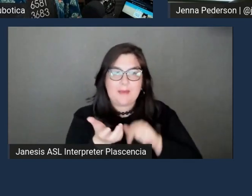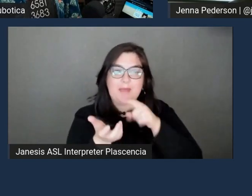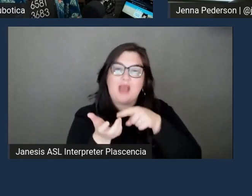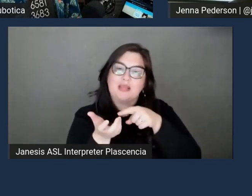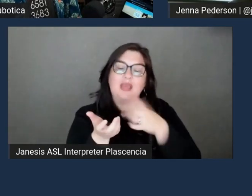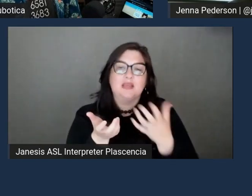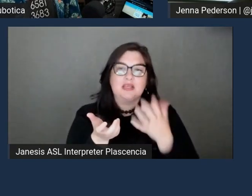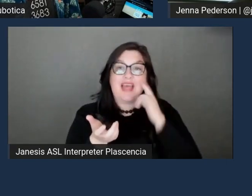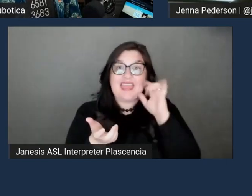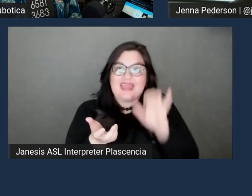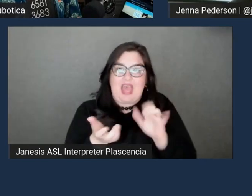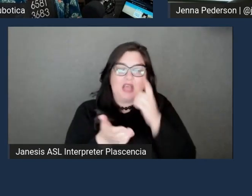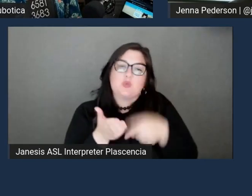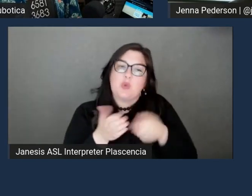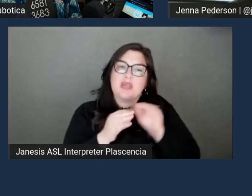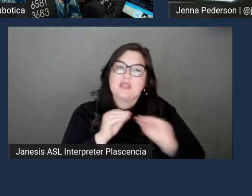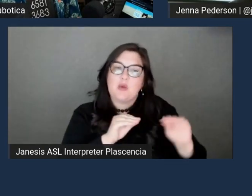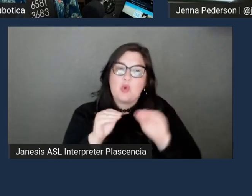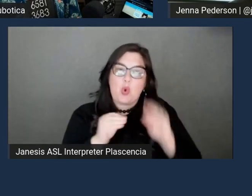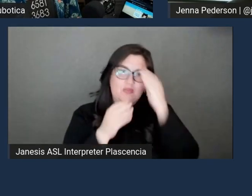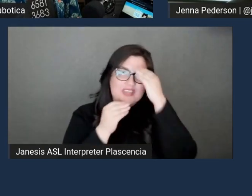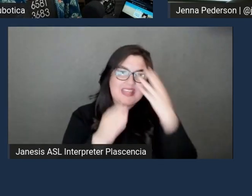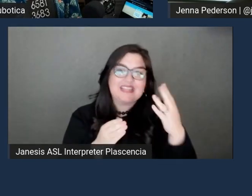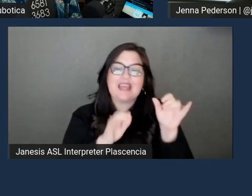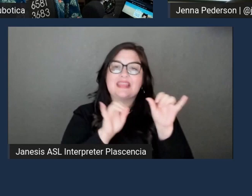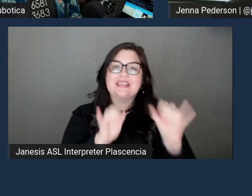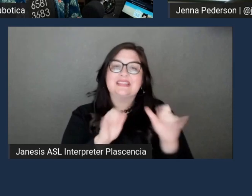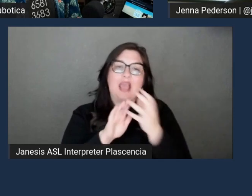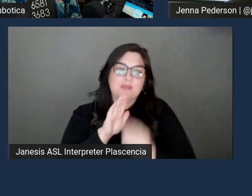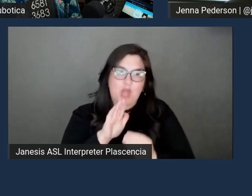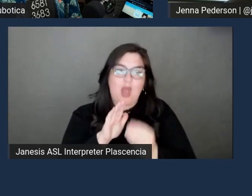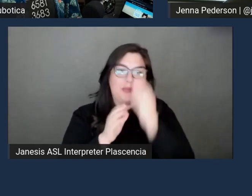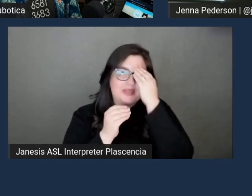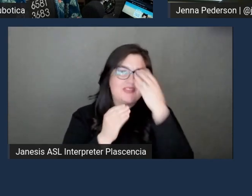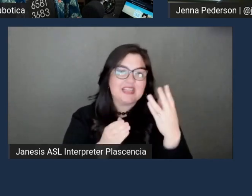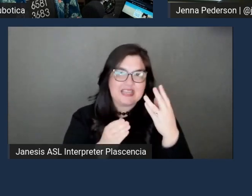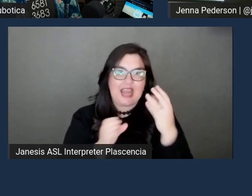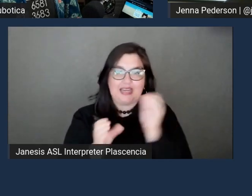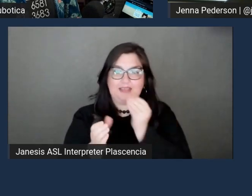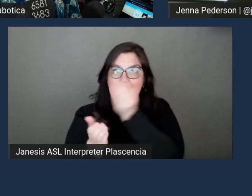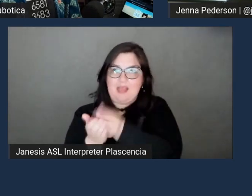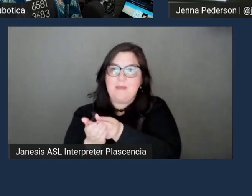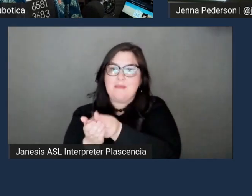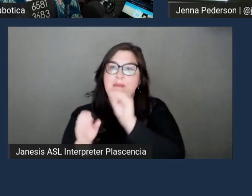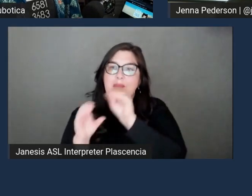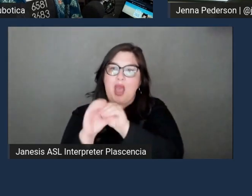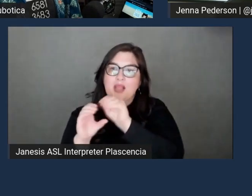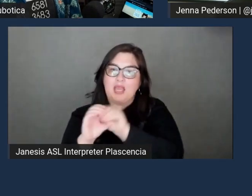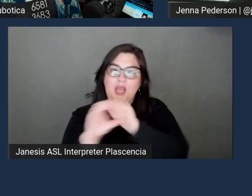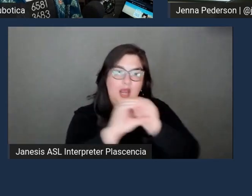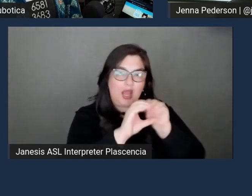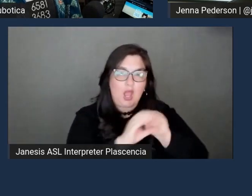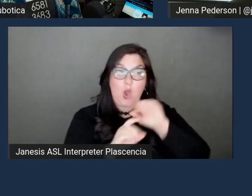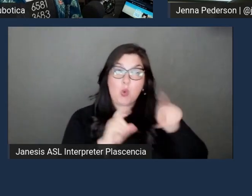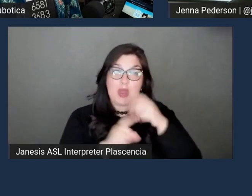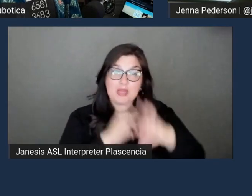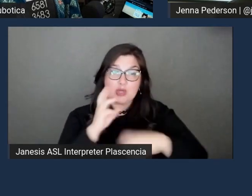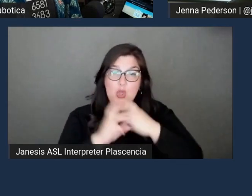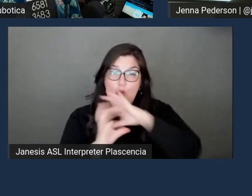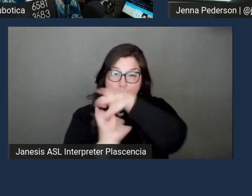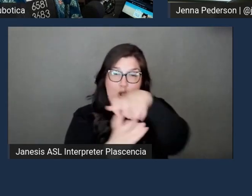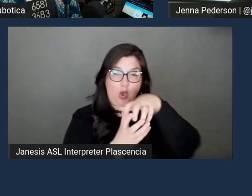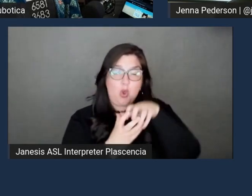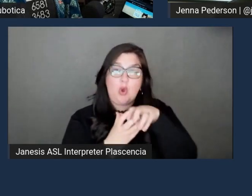actually moving the data and putting the same copy of the data in multiple buckets, so that when you reach that global endpoint, which is your multi-region access